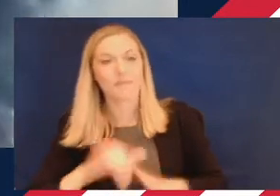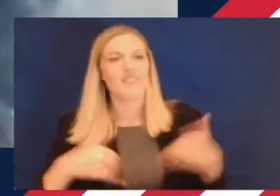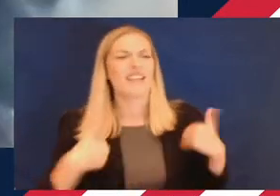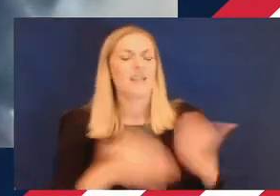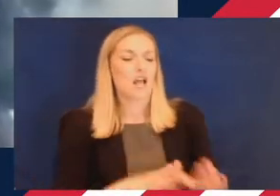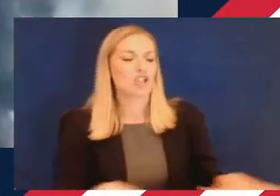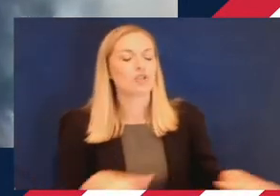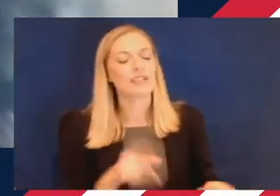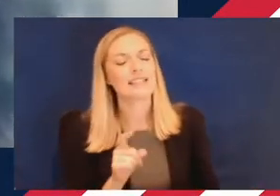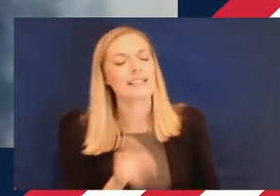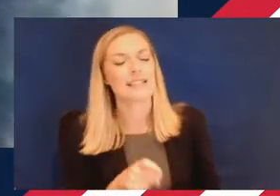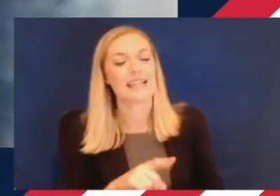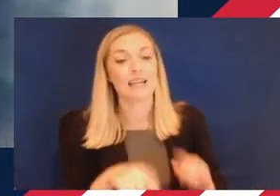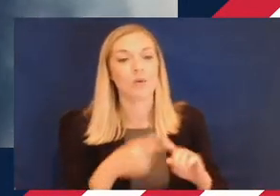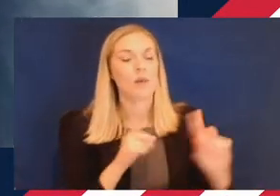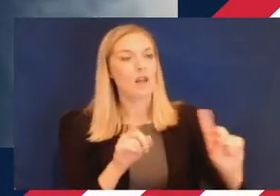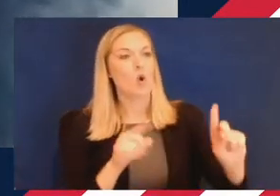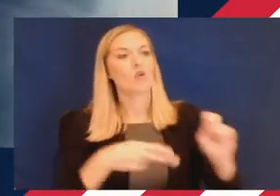a high quality program.